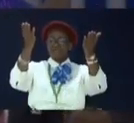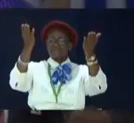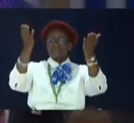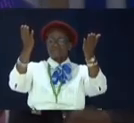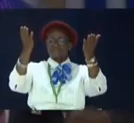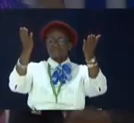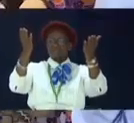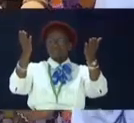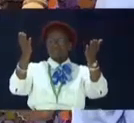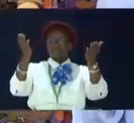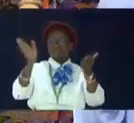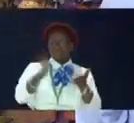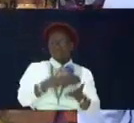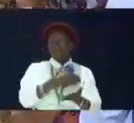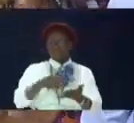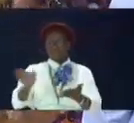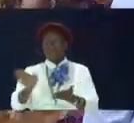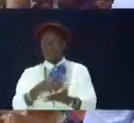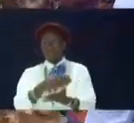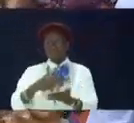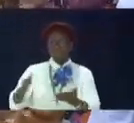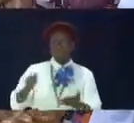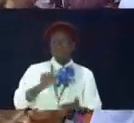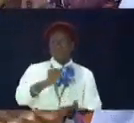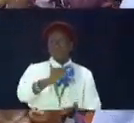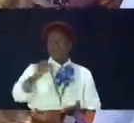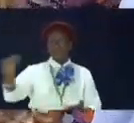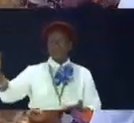sing a song of victory.